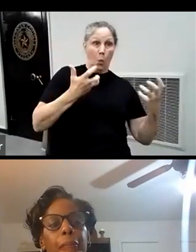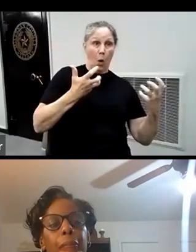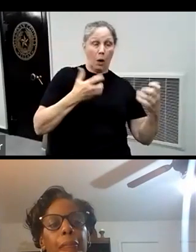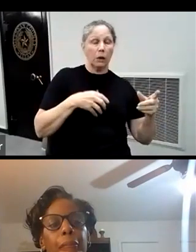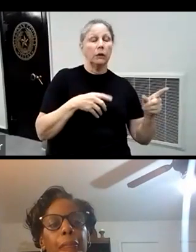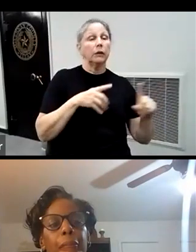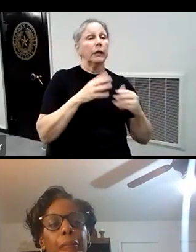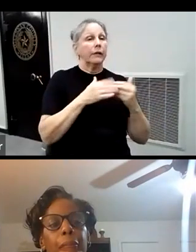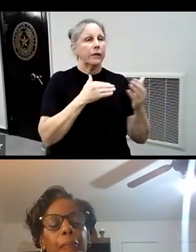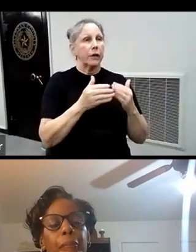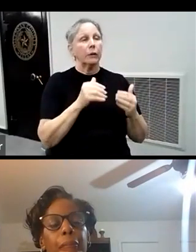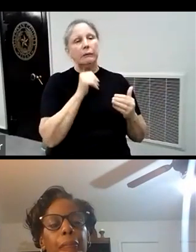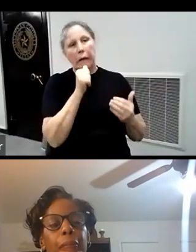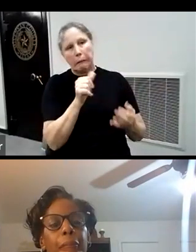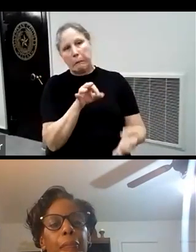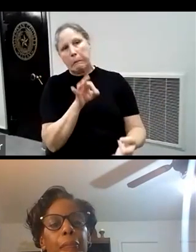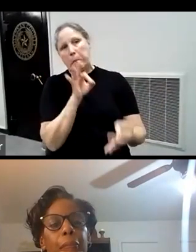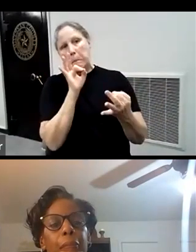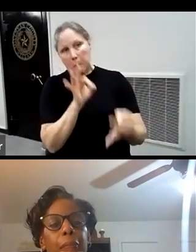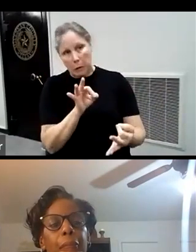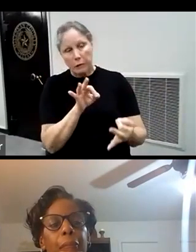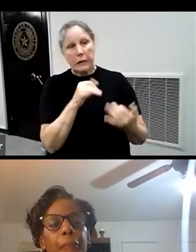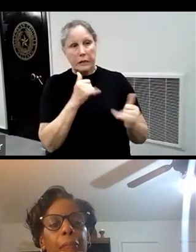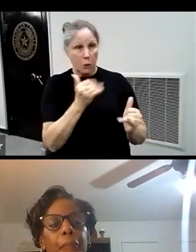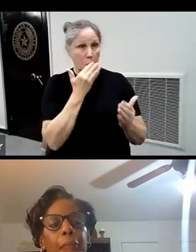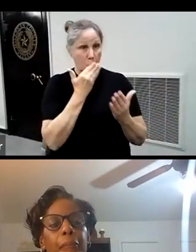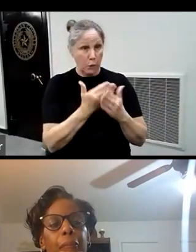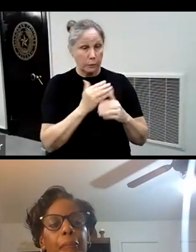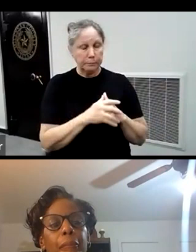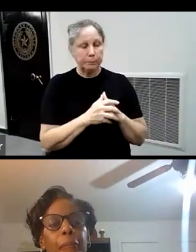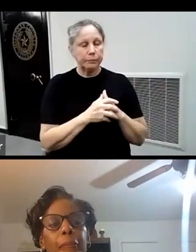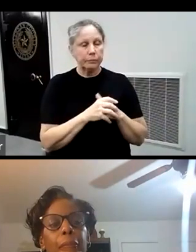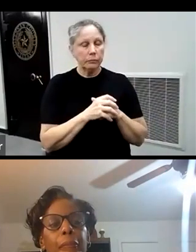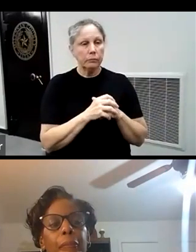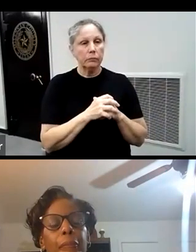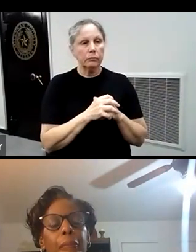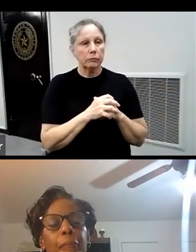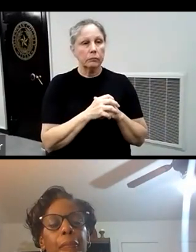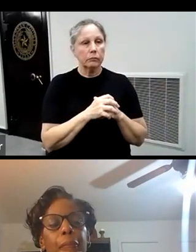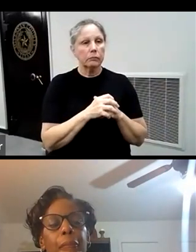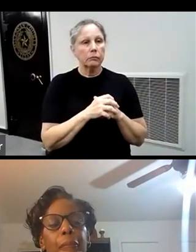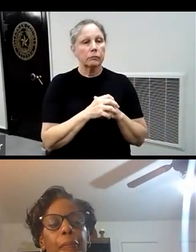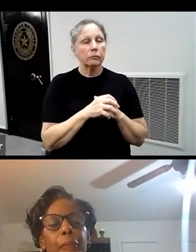even though it's not perfect, it's good. And so